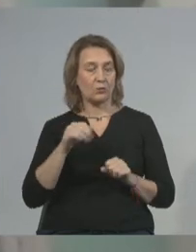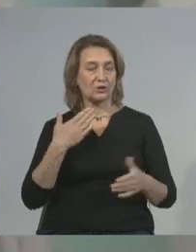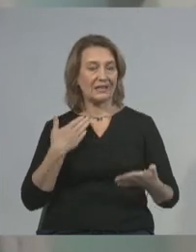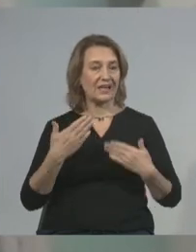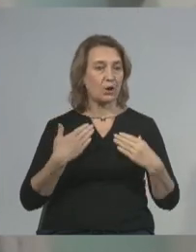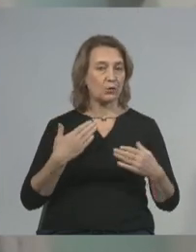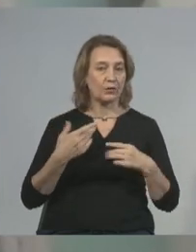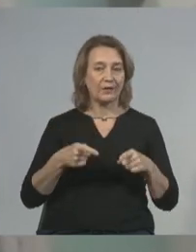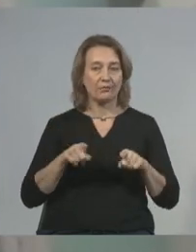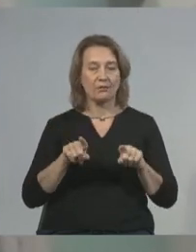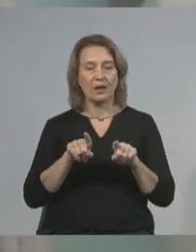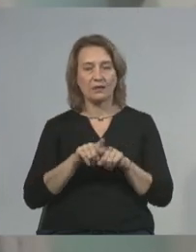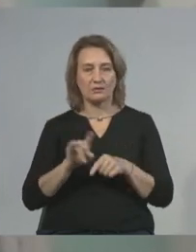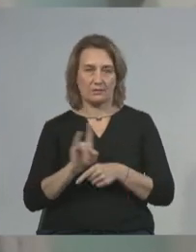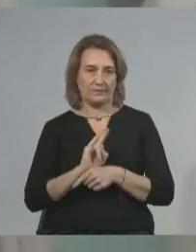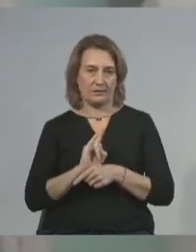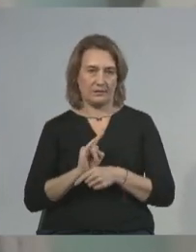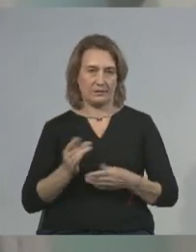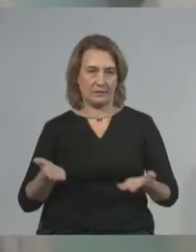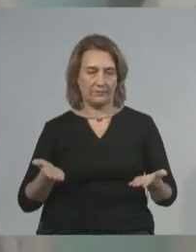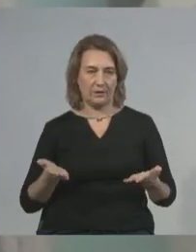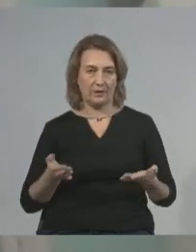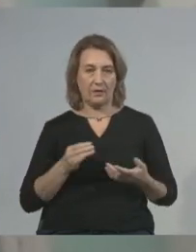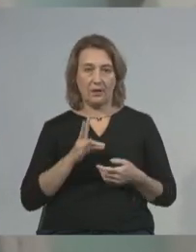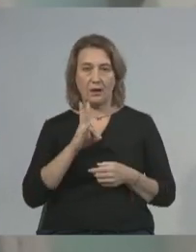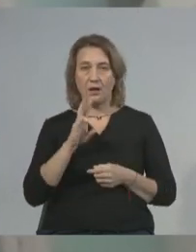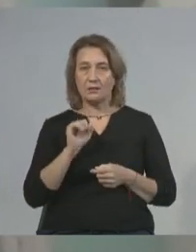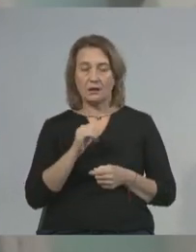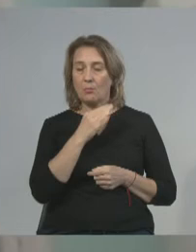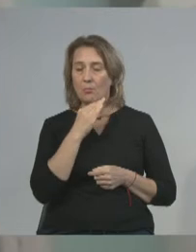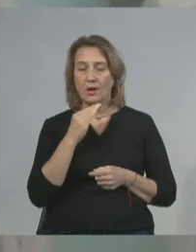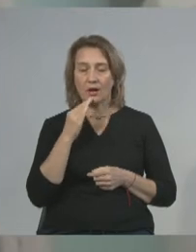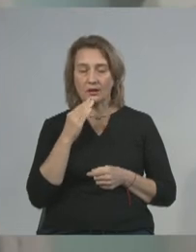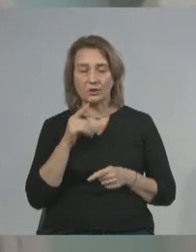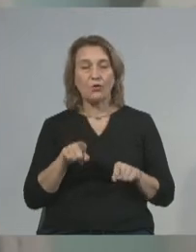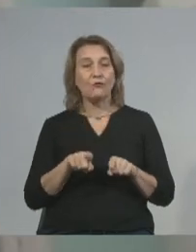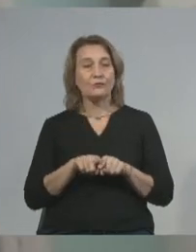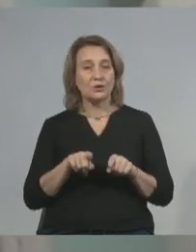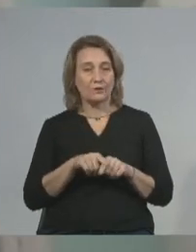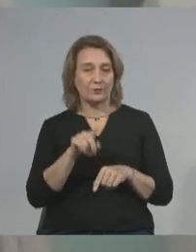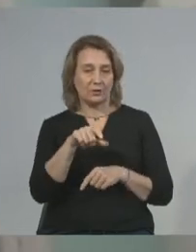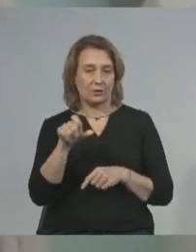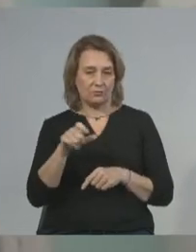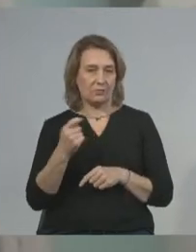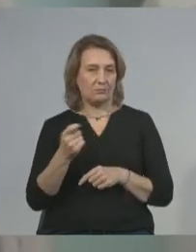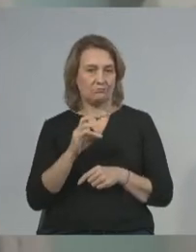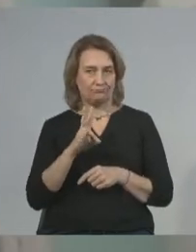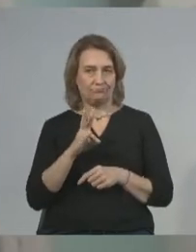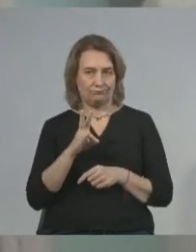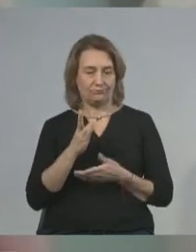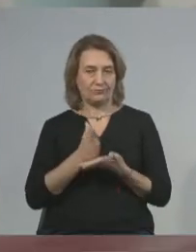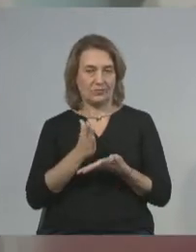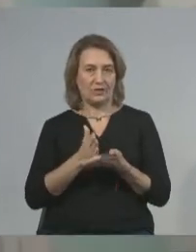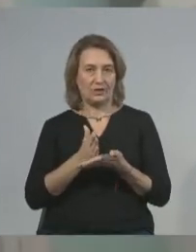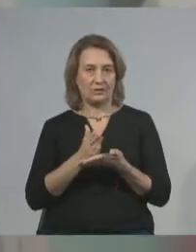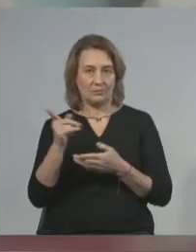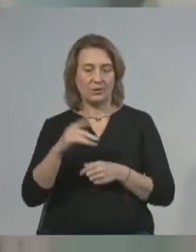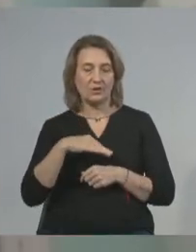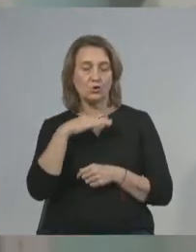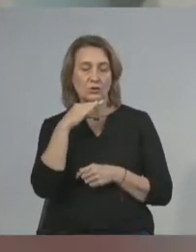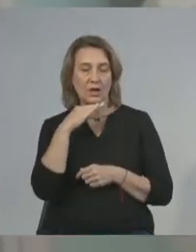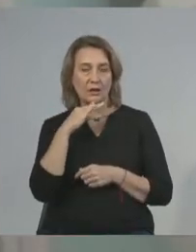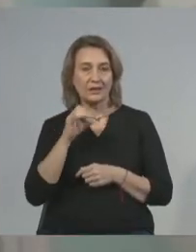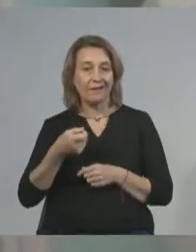um but it but it's there and i think that's enough for for kremlin that there is this always a base